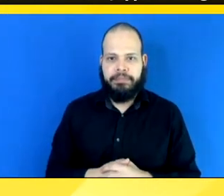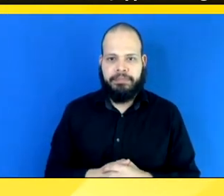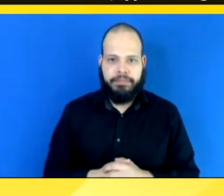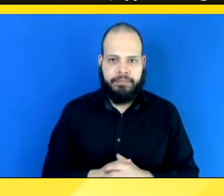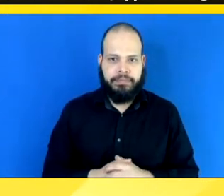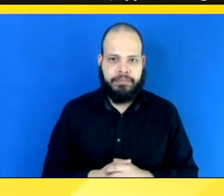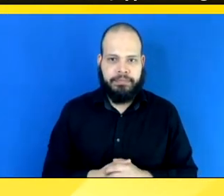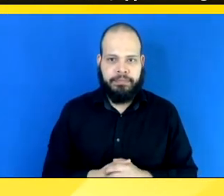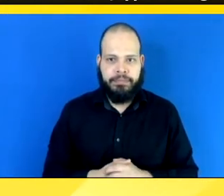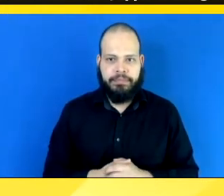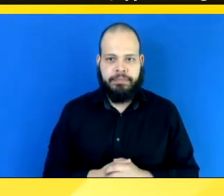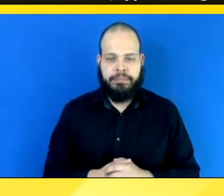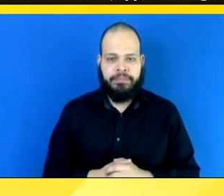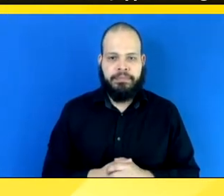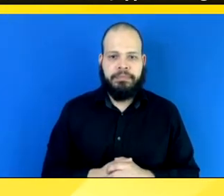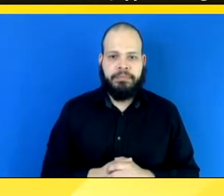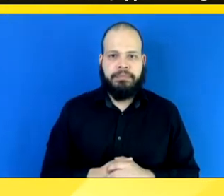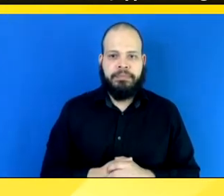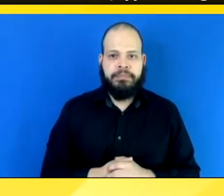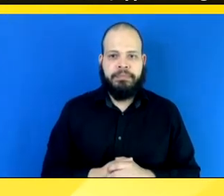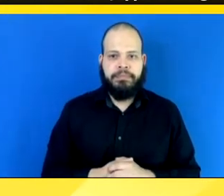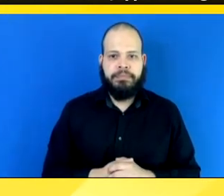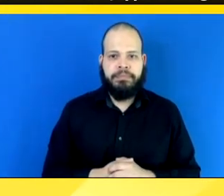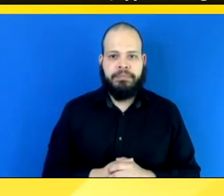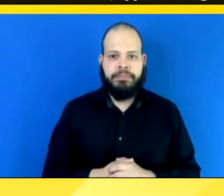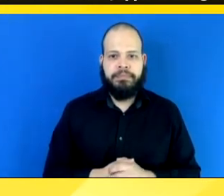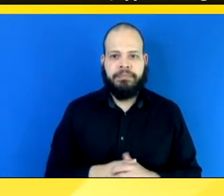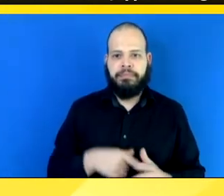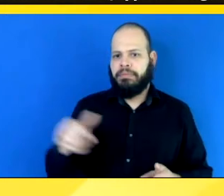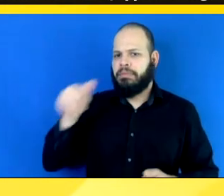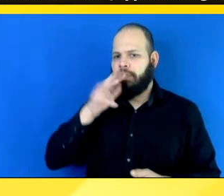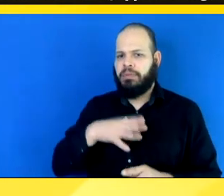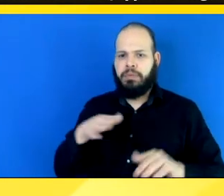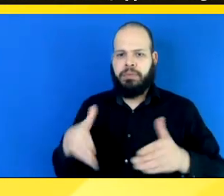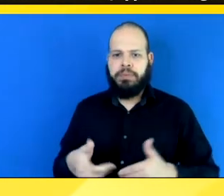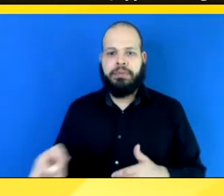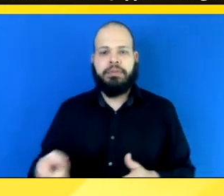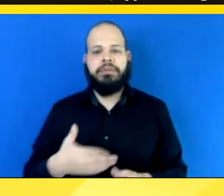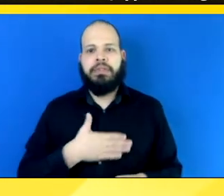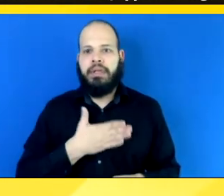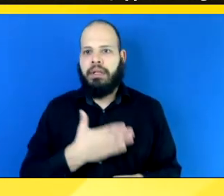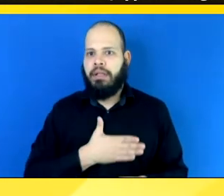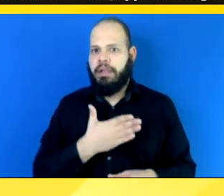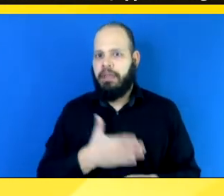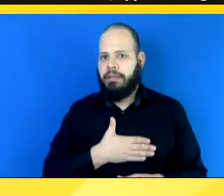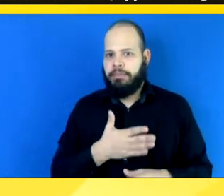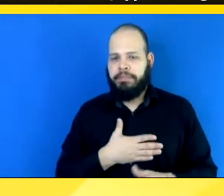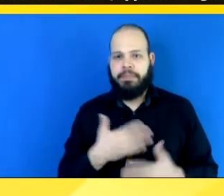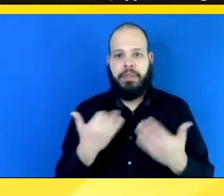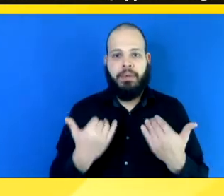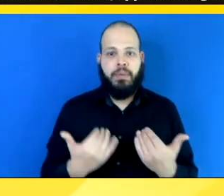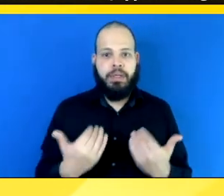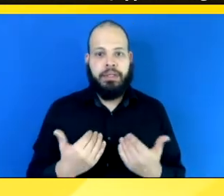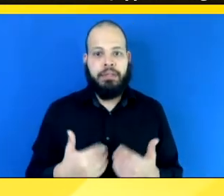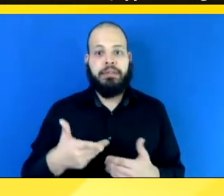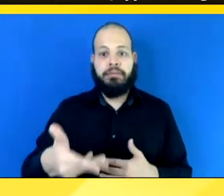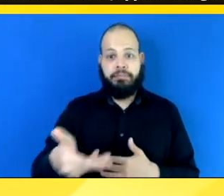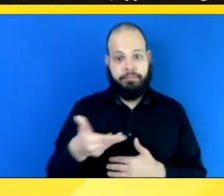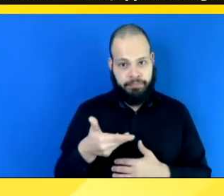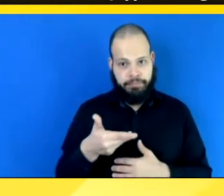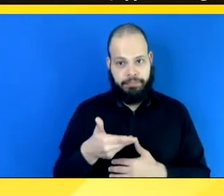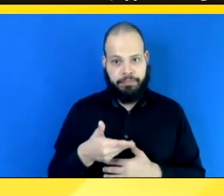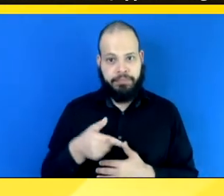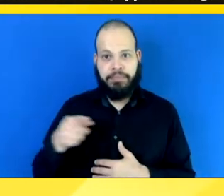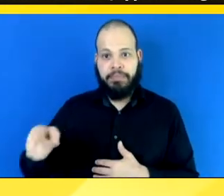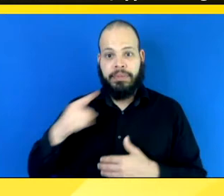I am so pleased that when we extended an invitation to our next speaker, he eagerly said yes. And that is